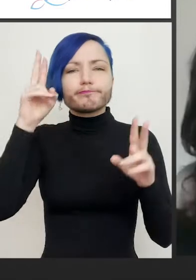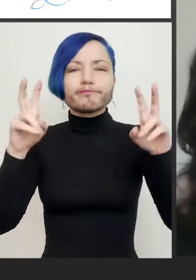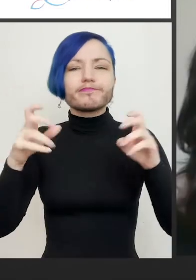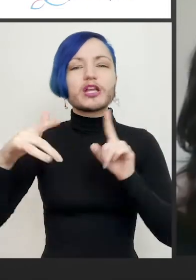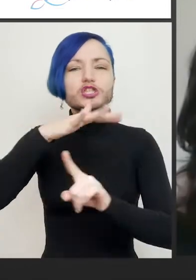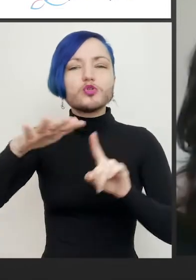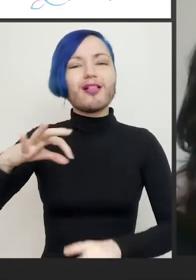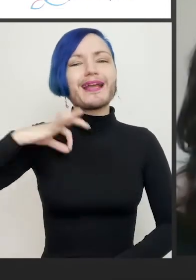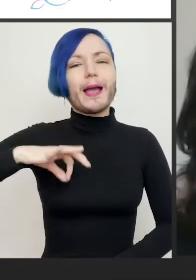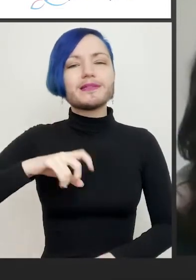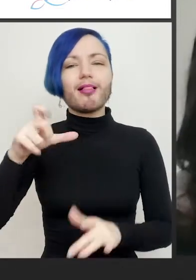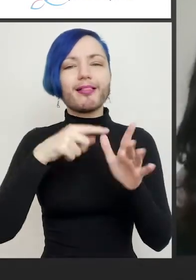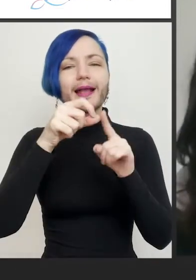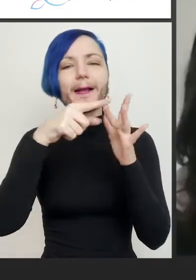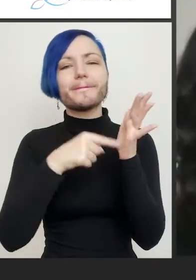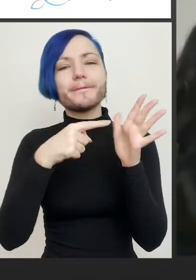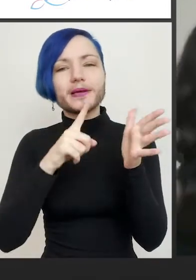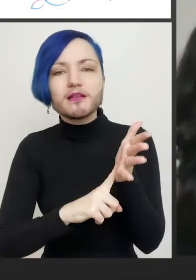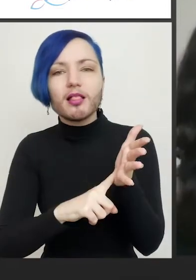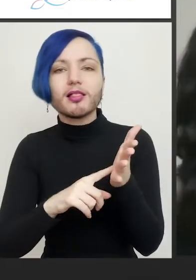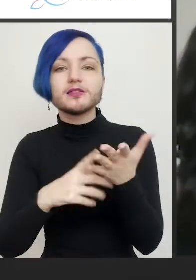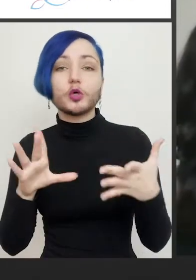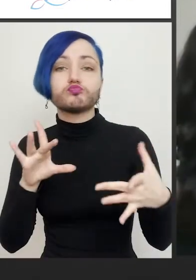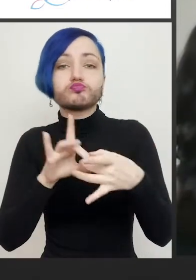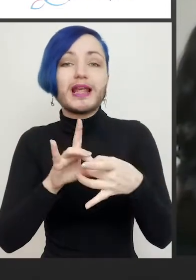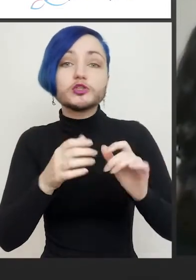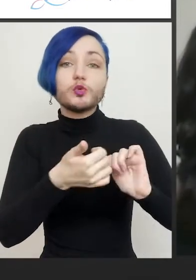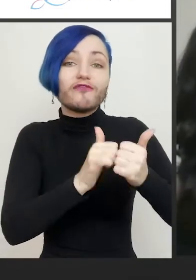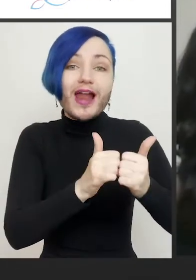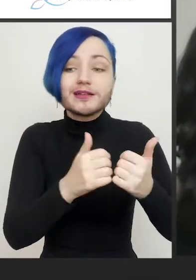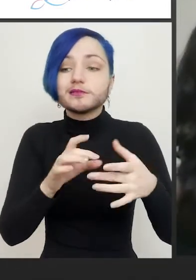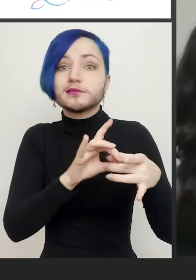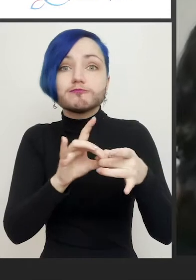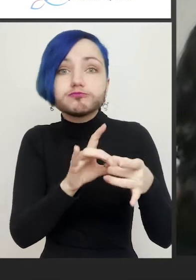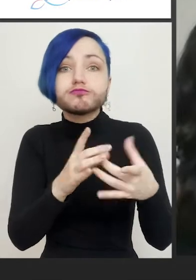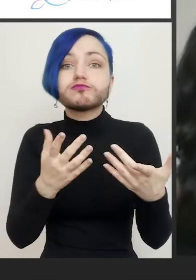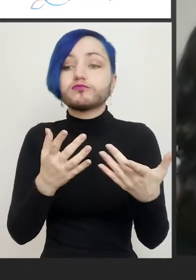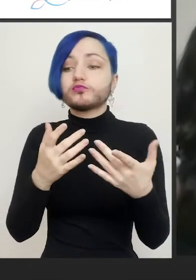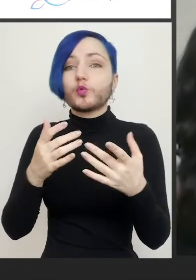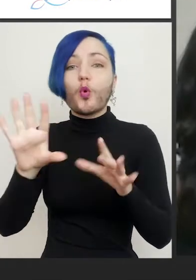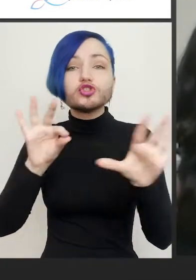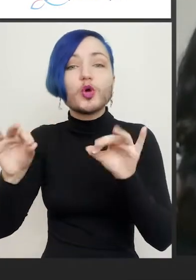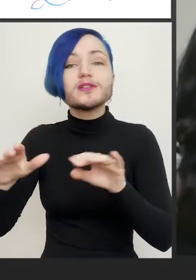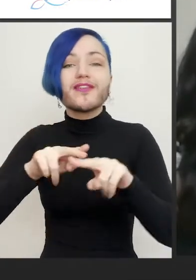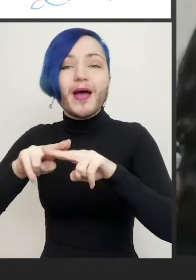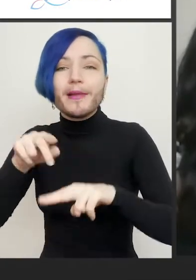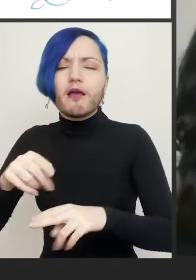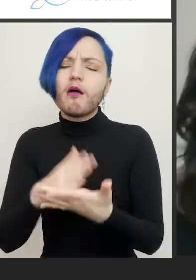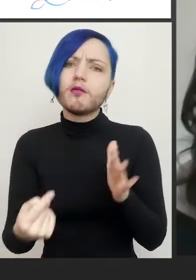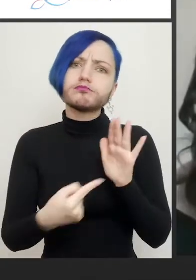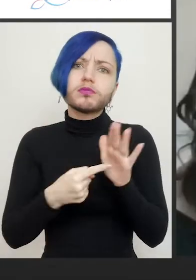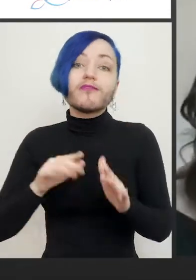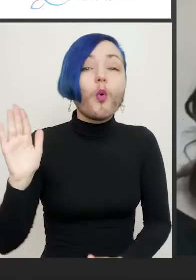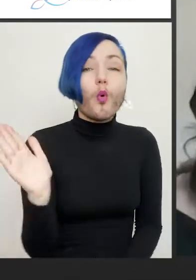having links to friendship circles, chosen family, you know, is so important for everybody. And